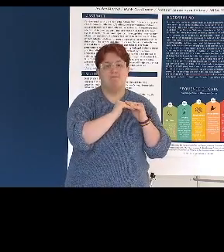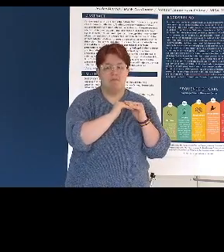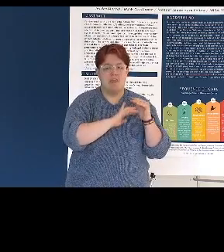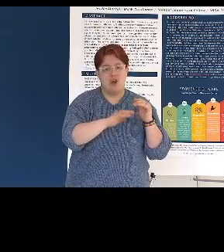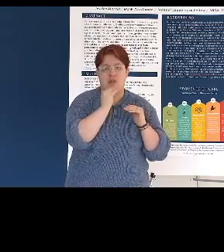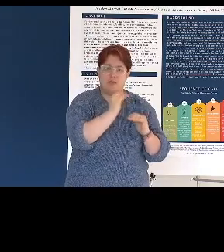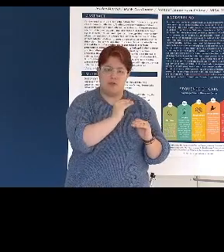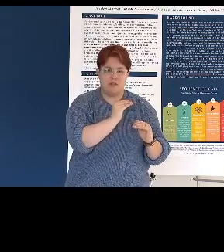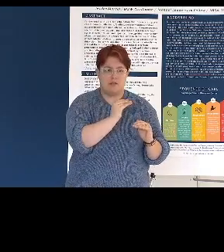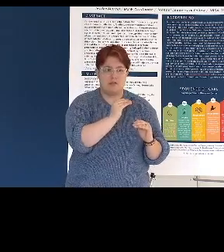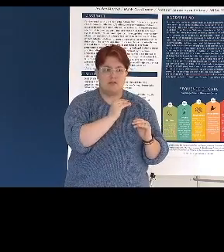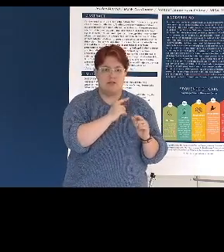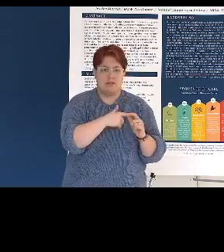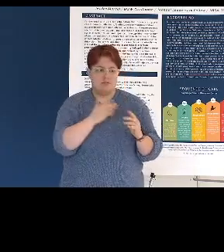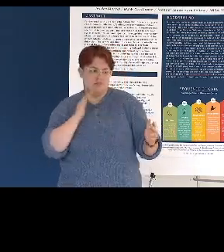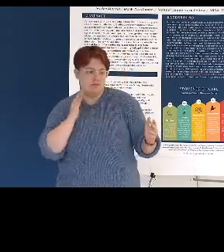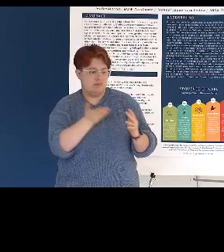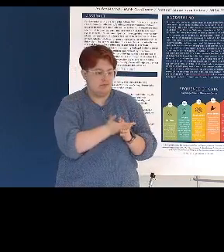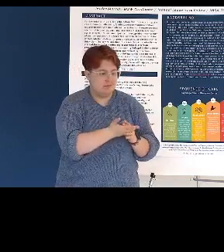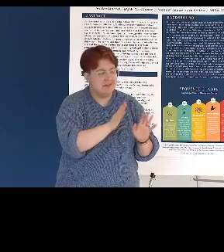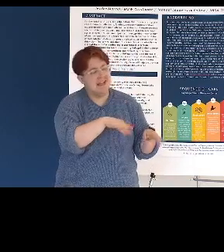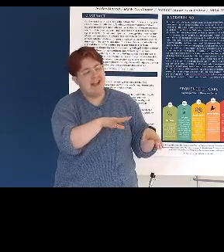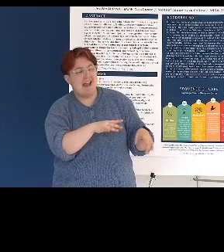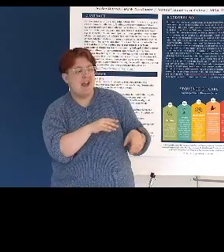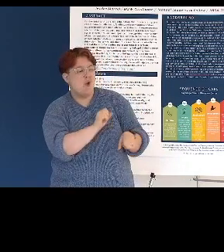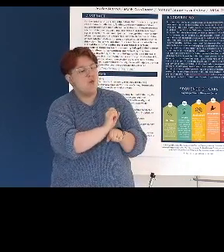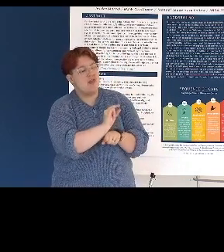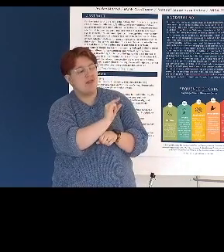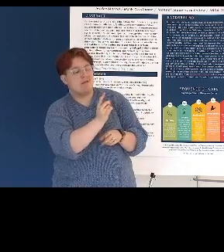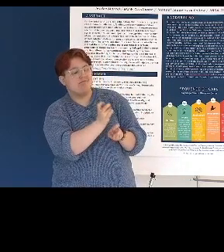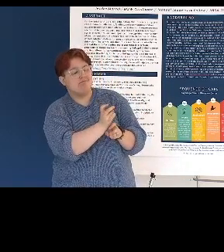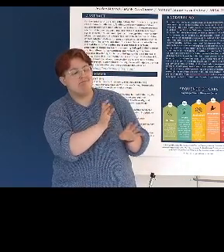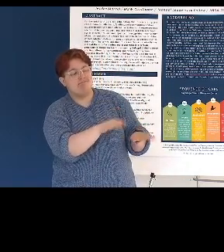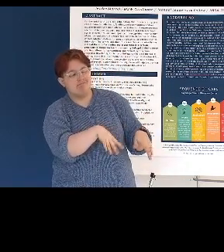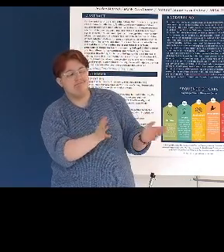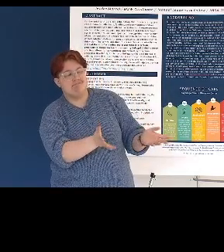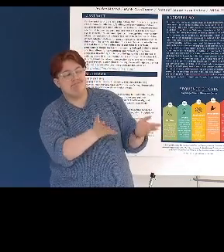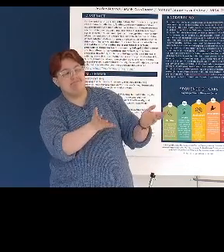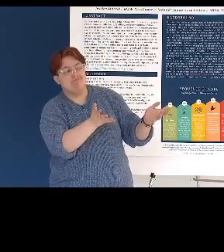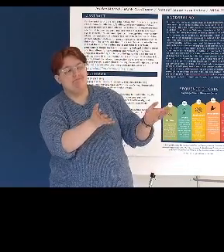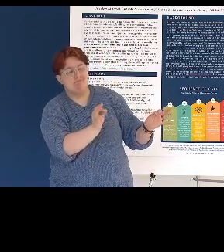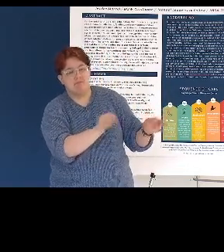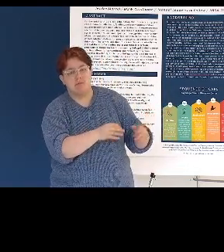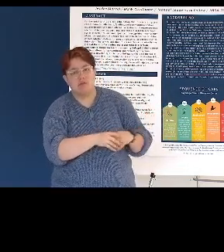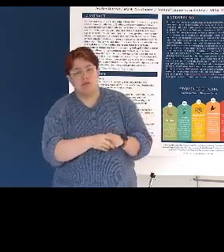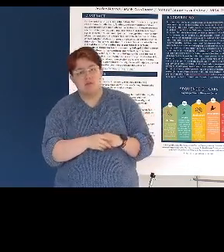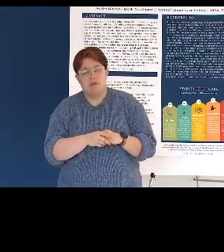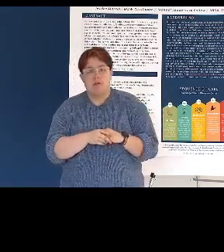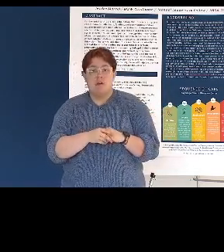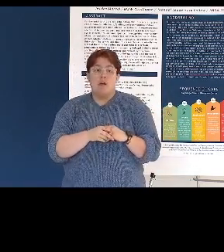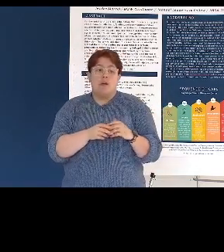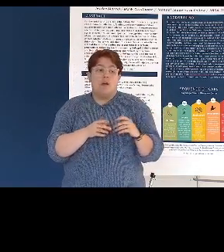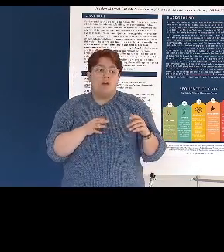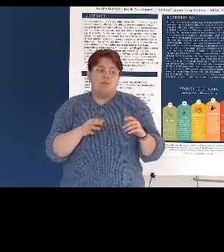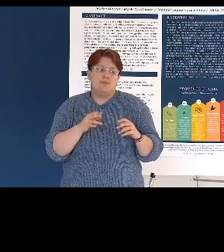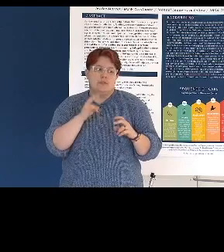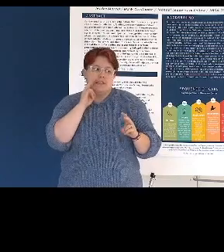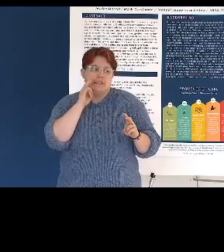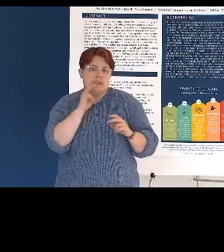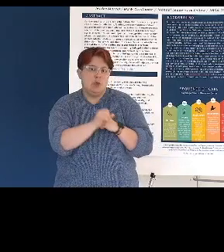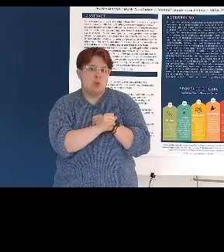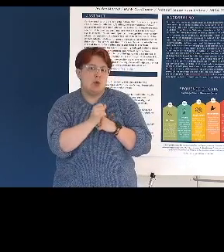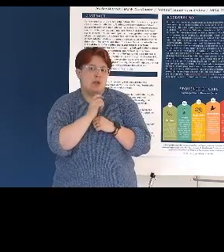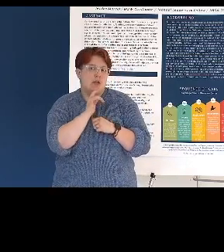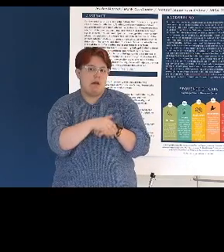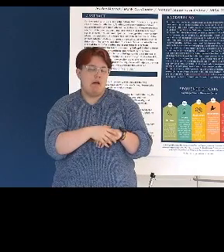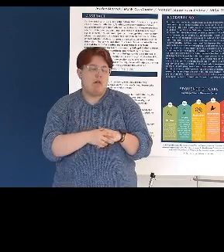And then the intervention we're providing them is like, hey, just work a little bit harder and then you'll succeed. So we can see the danger in that.